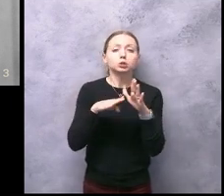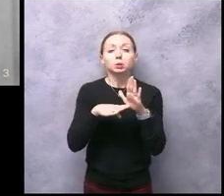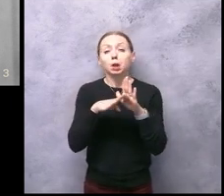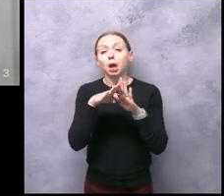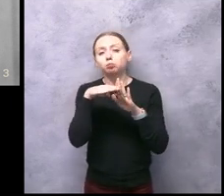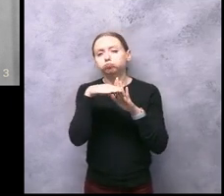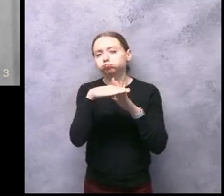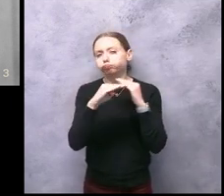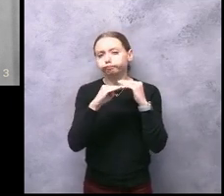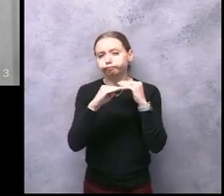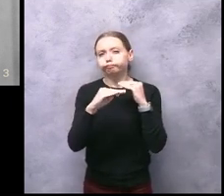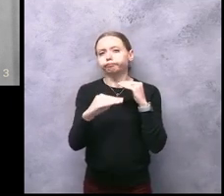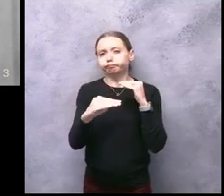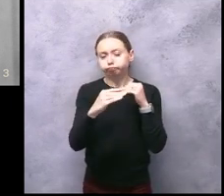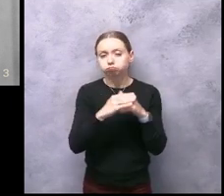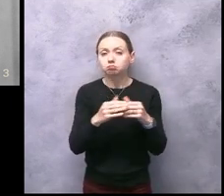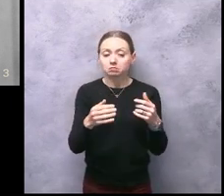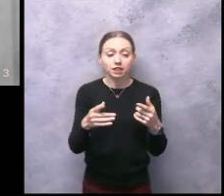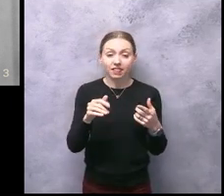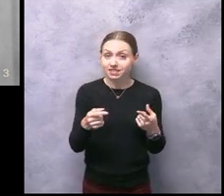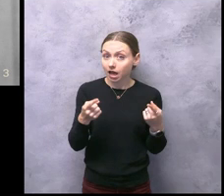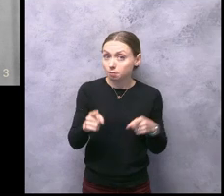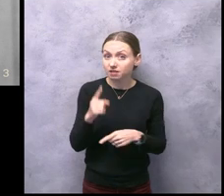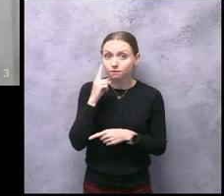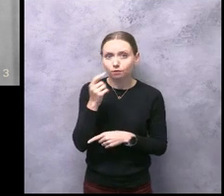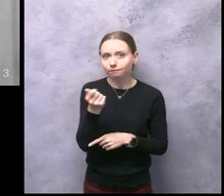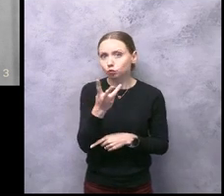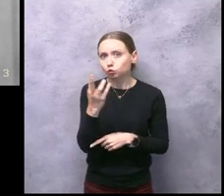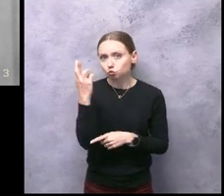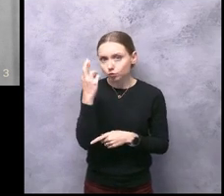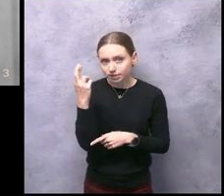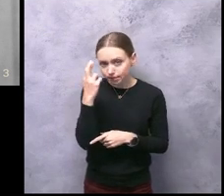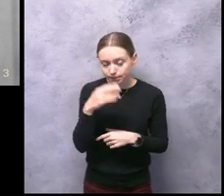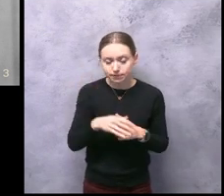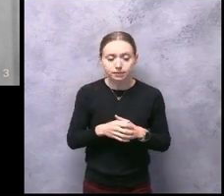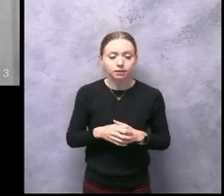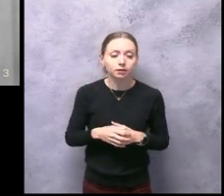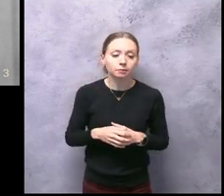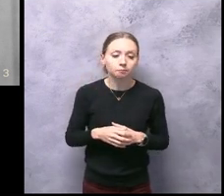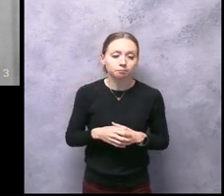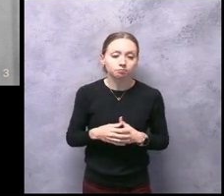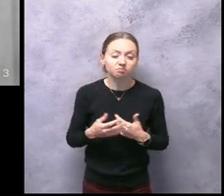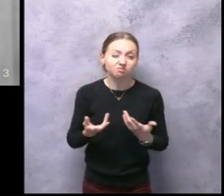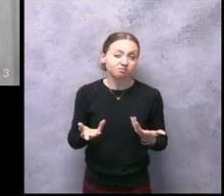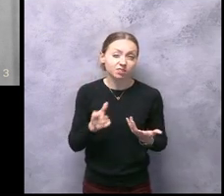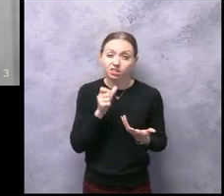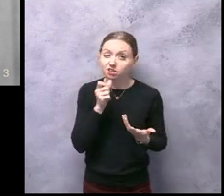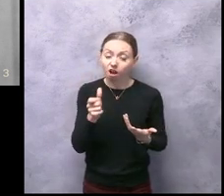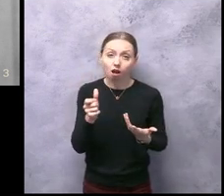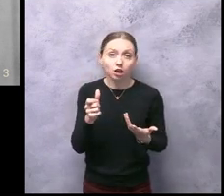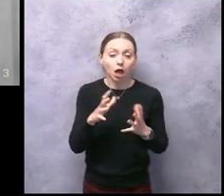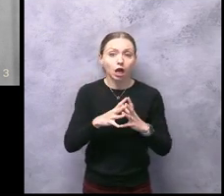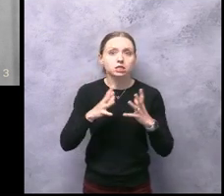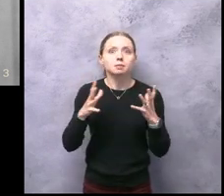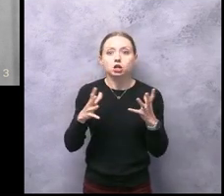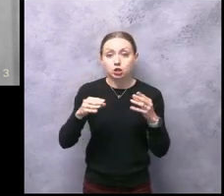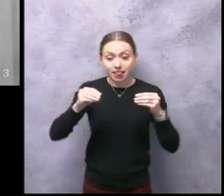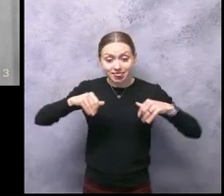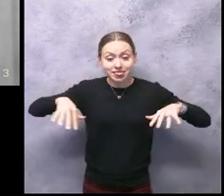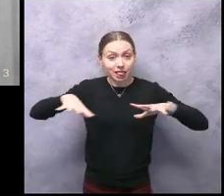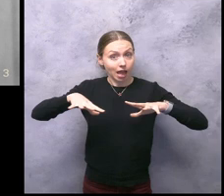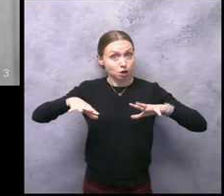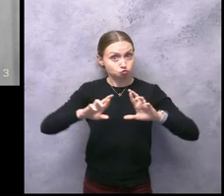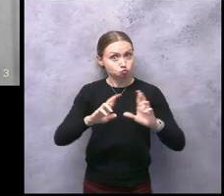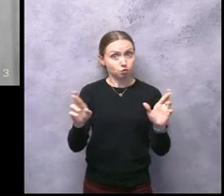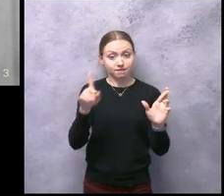past few years. And that's happening for a number of reasons, one of which there just isn't as much of developable land left in